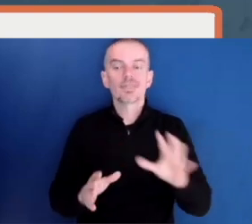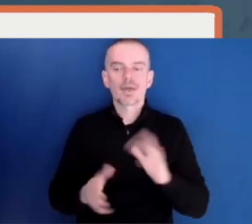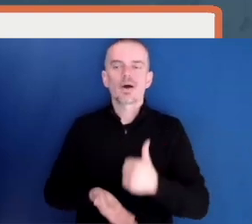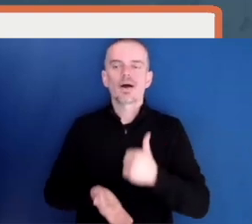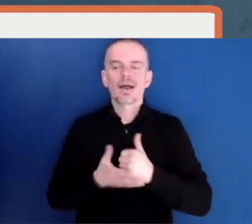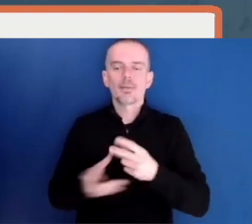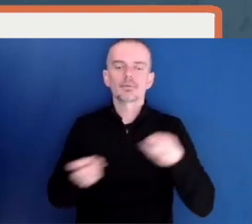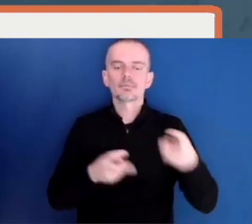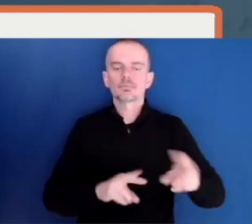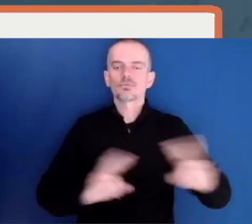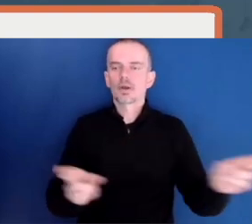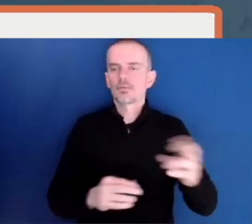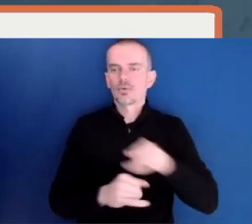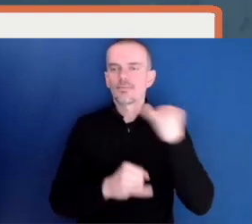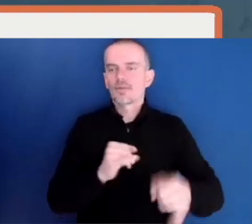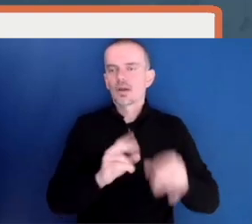just general reporting